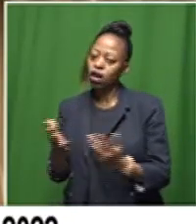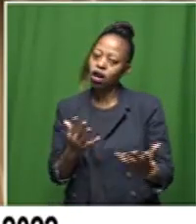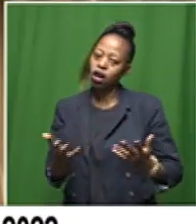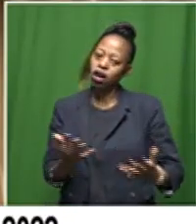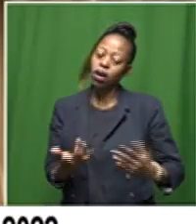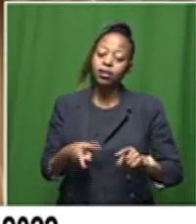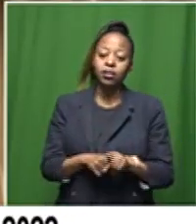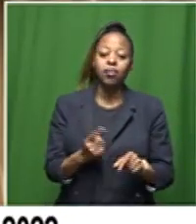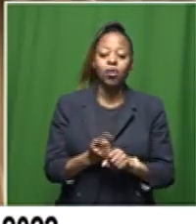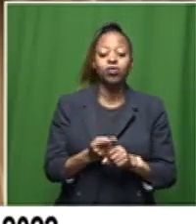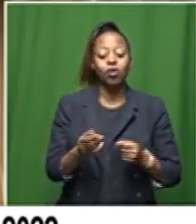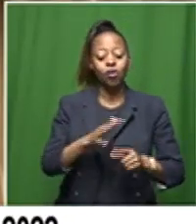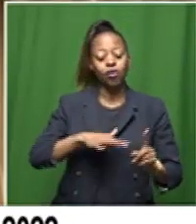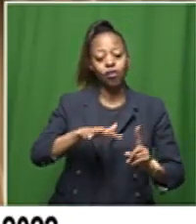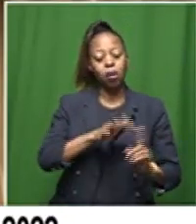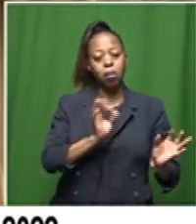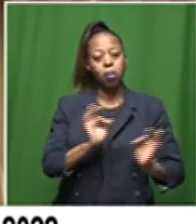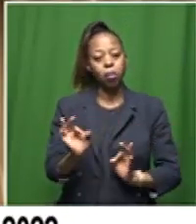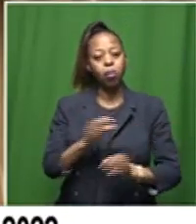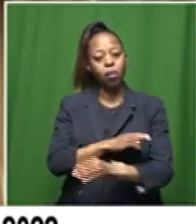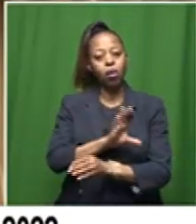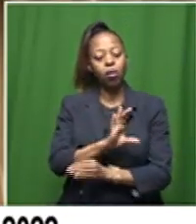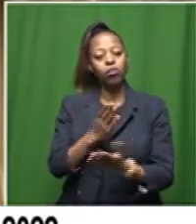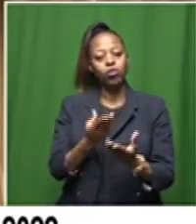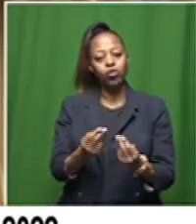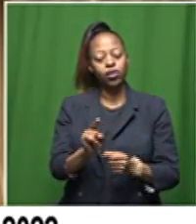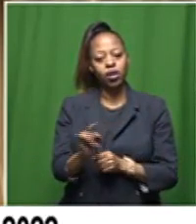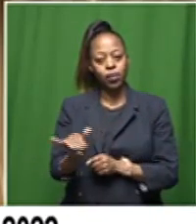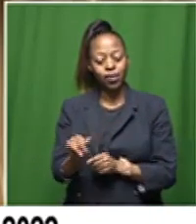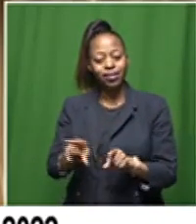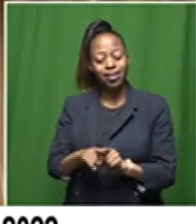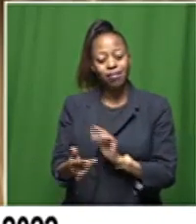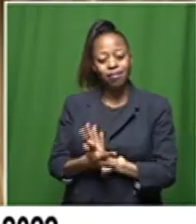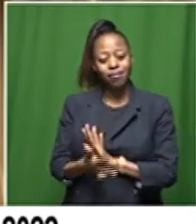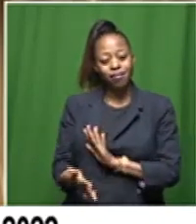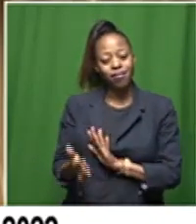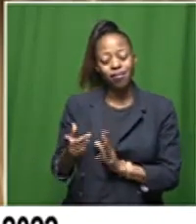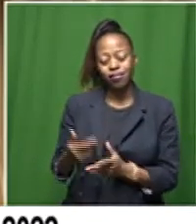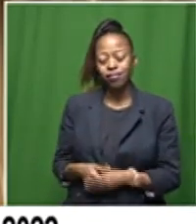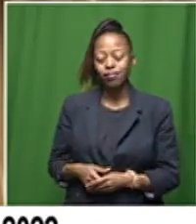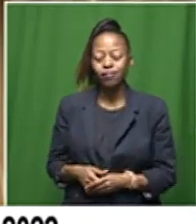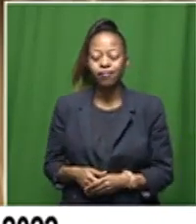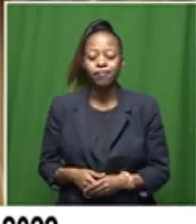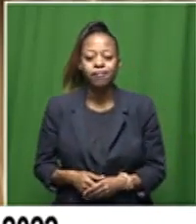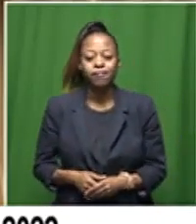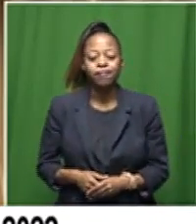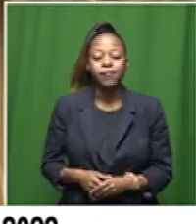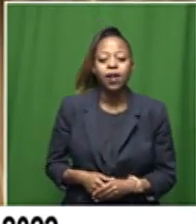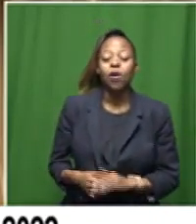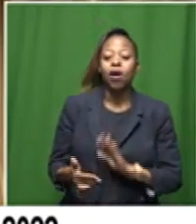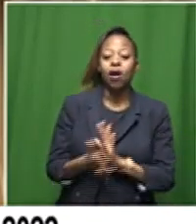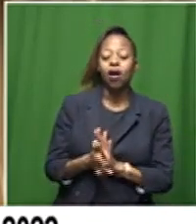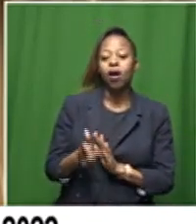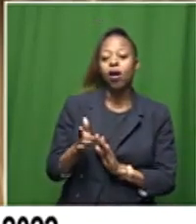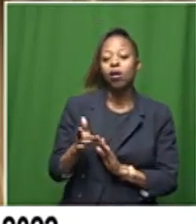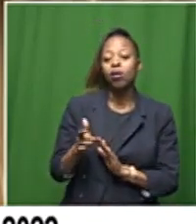the facility is appropriately equipped, that it will be accredited for what it produces. We will accredit